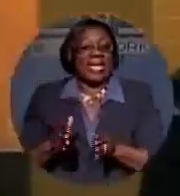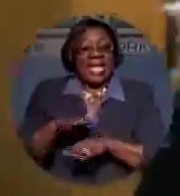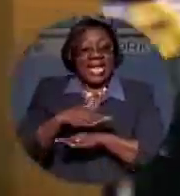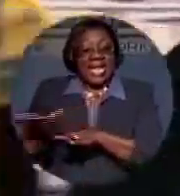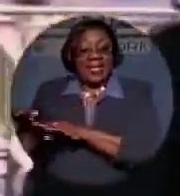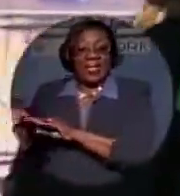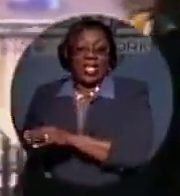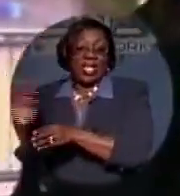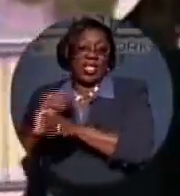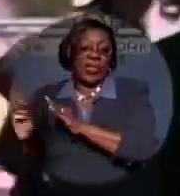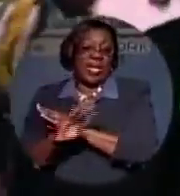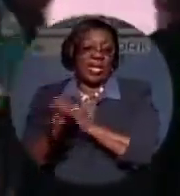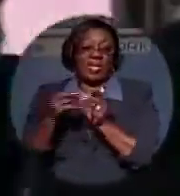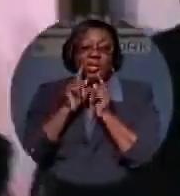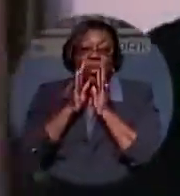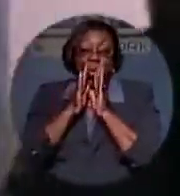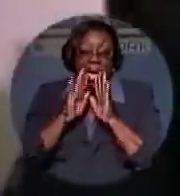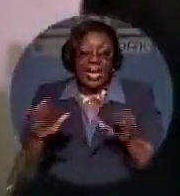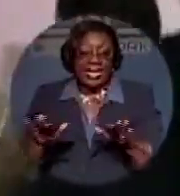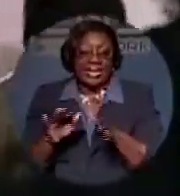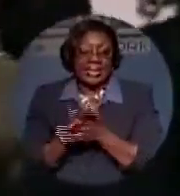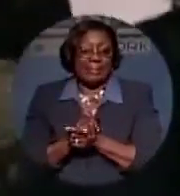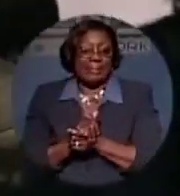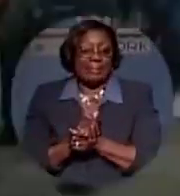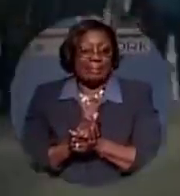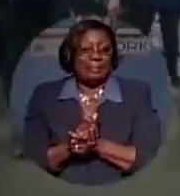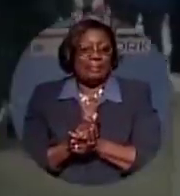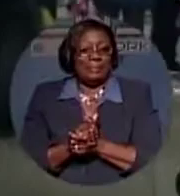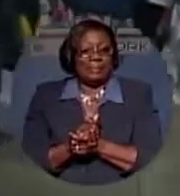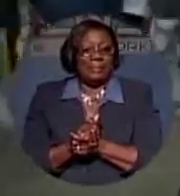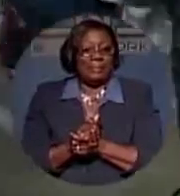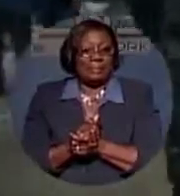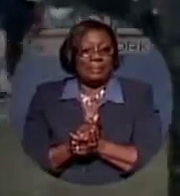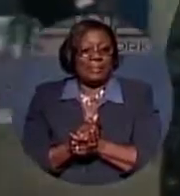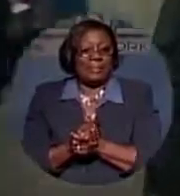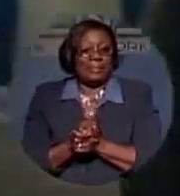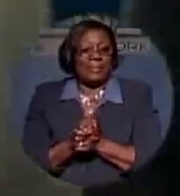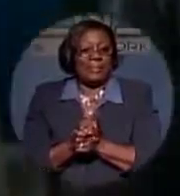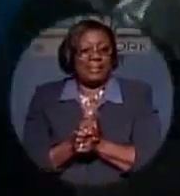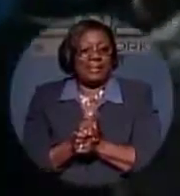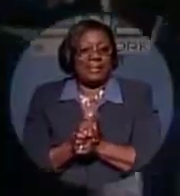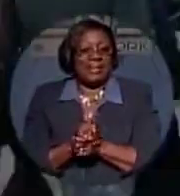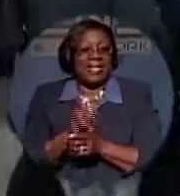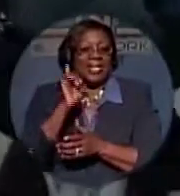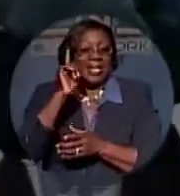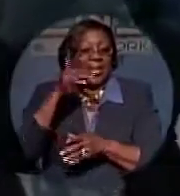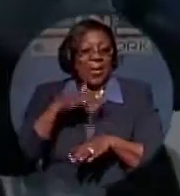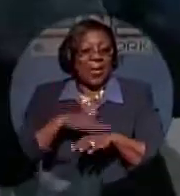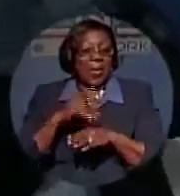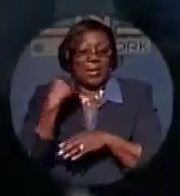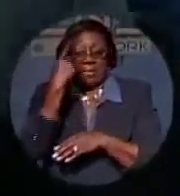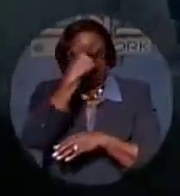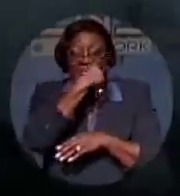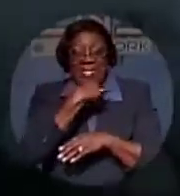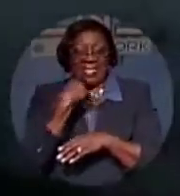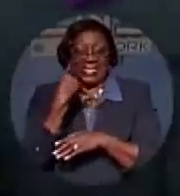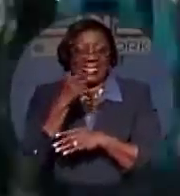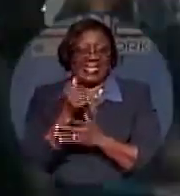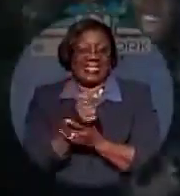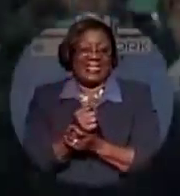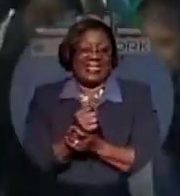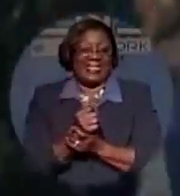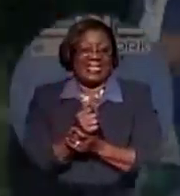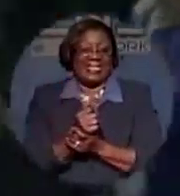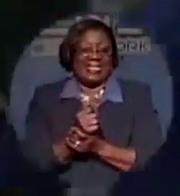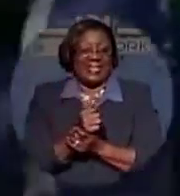quiet. You can just try and play like you're happy, but it's too late. The look on your face say you're guilty. Reporting